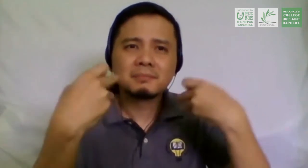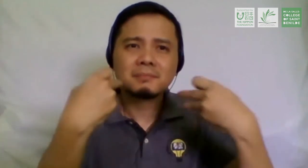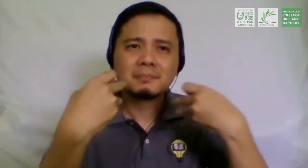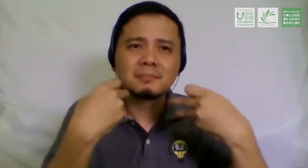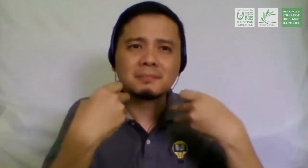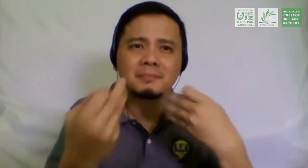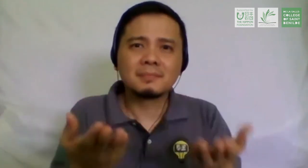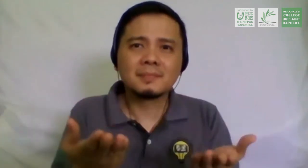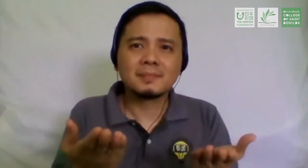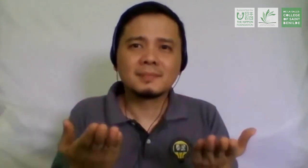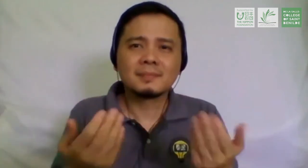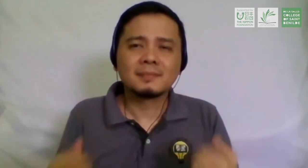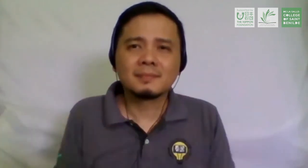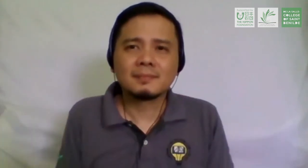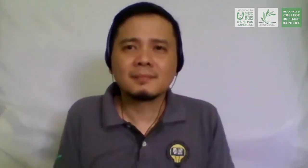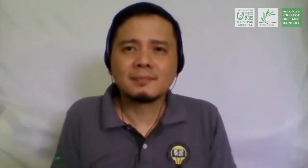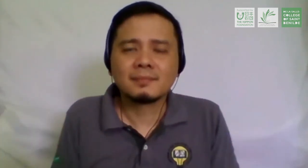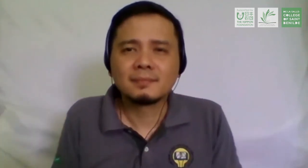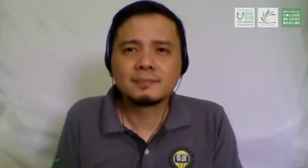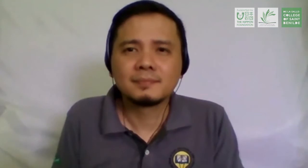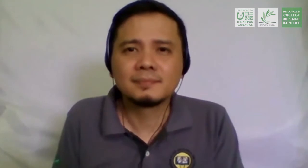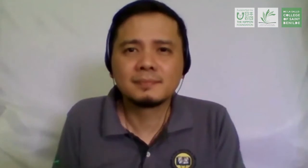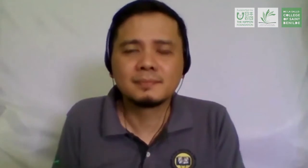Yes, Jasmine?